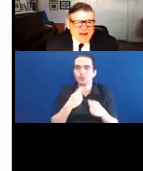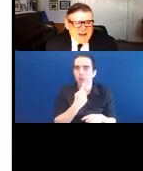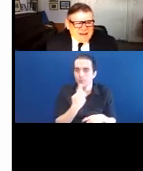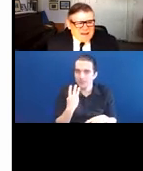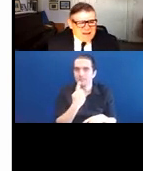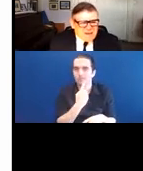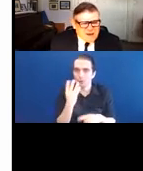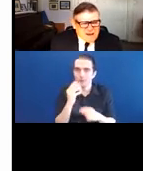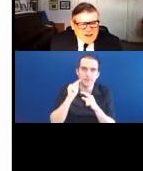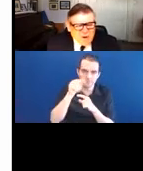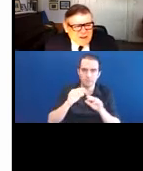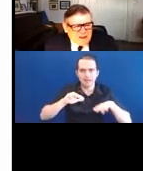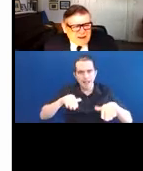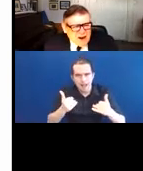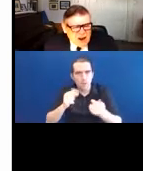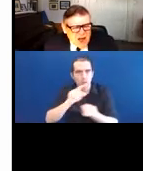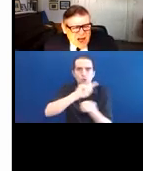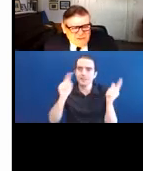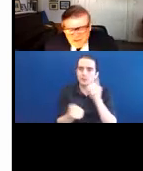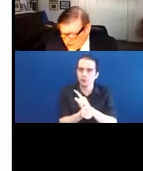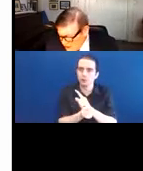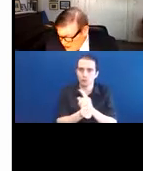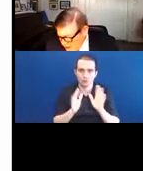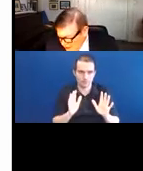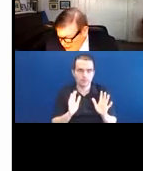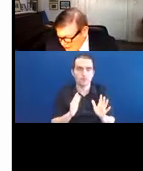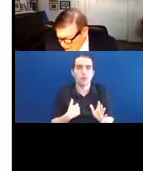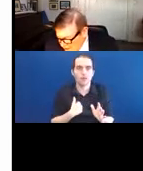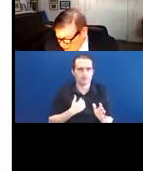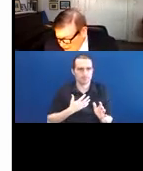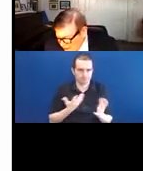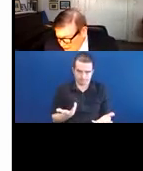to get disability equality in our lives. And,